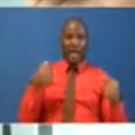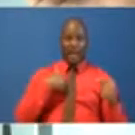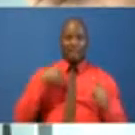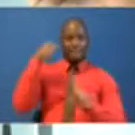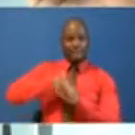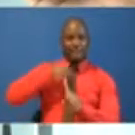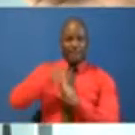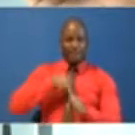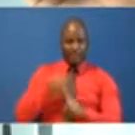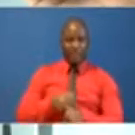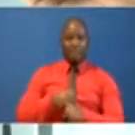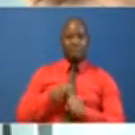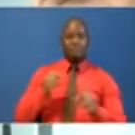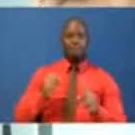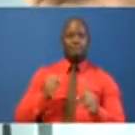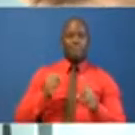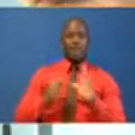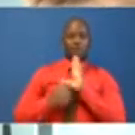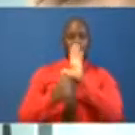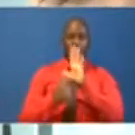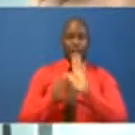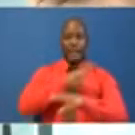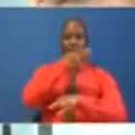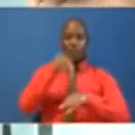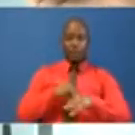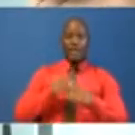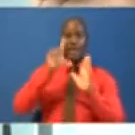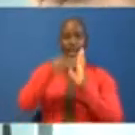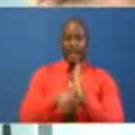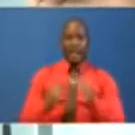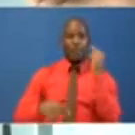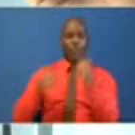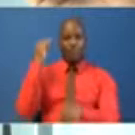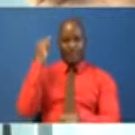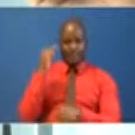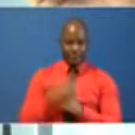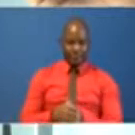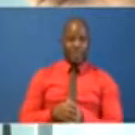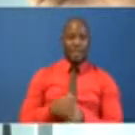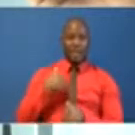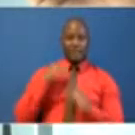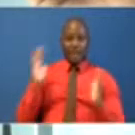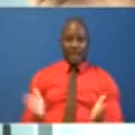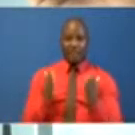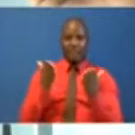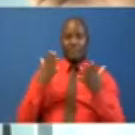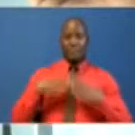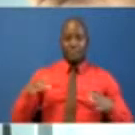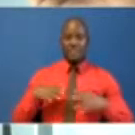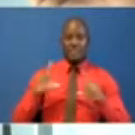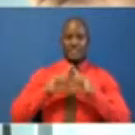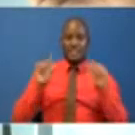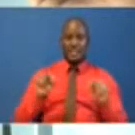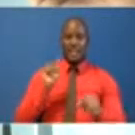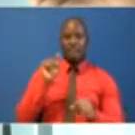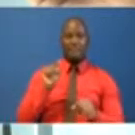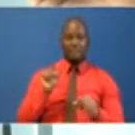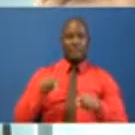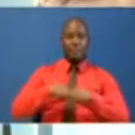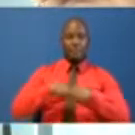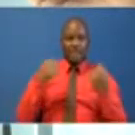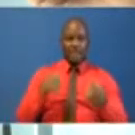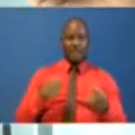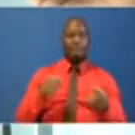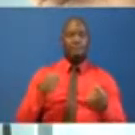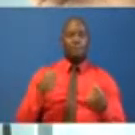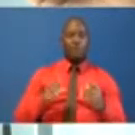to fight to be profiled nationally but eventually they made it so it's to encourage these candidates to say you are breaking ground